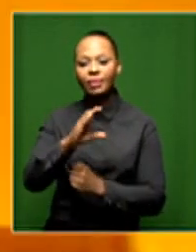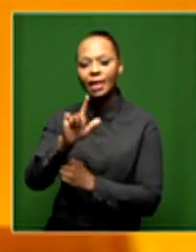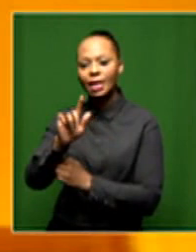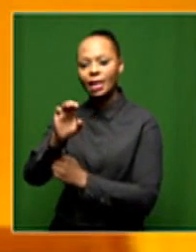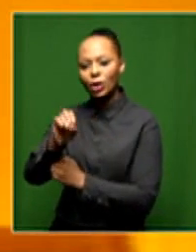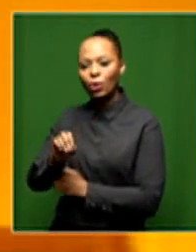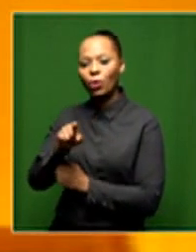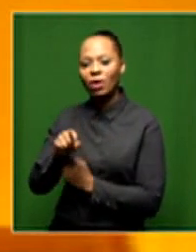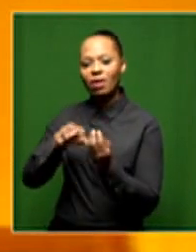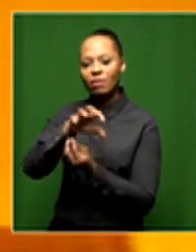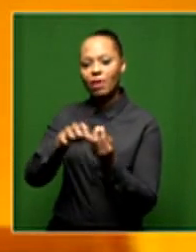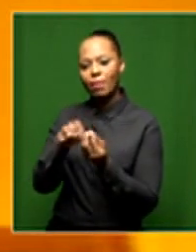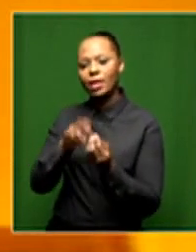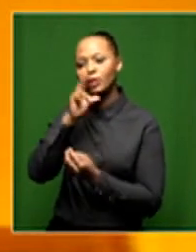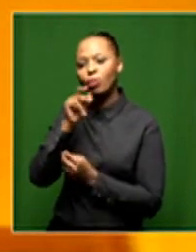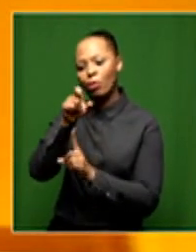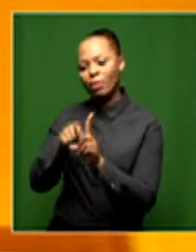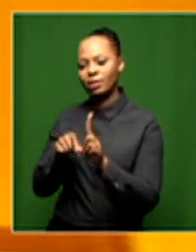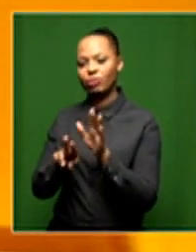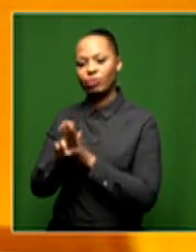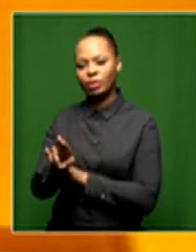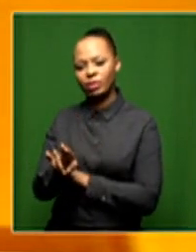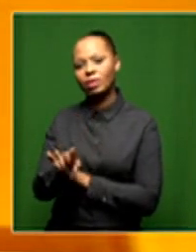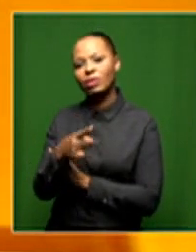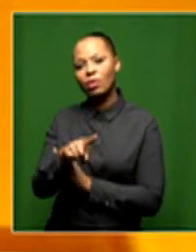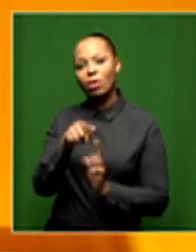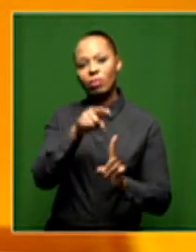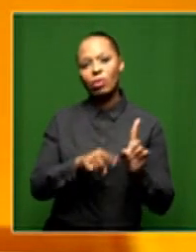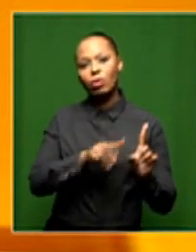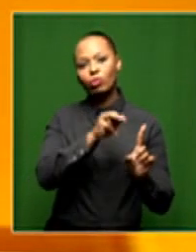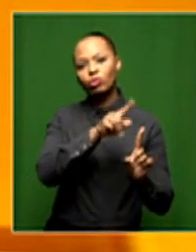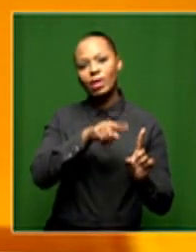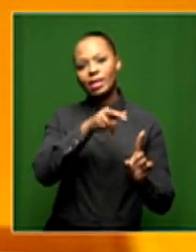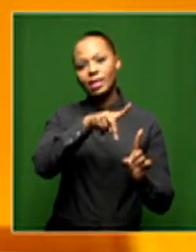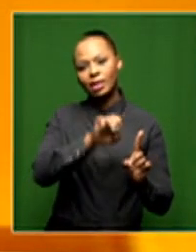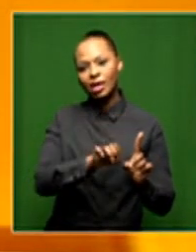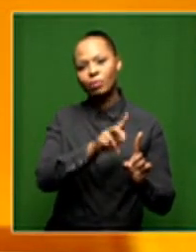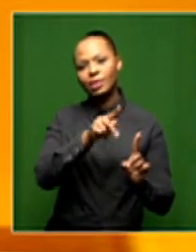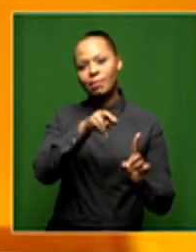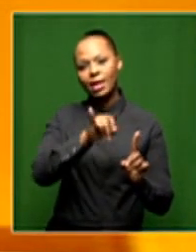the family spokesperson for Mzwandile Nzimande, who passed away earlier this week. May he rest in peace.